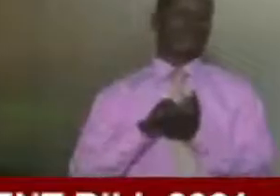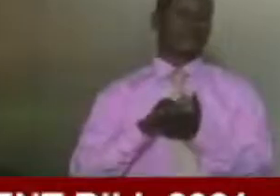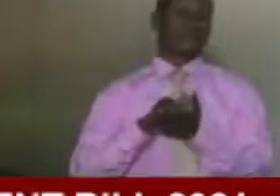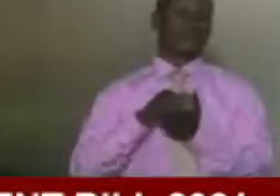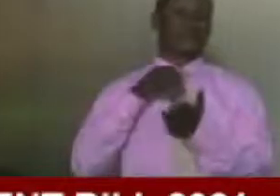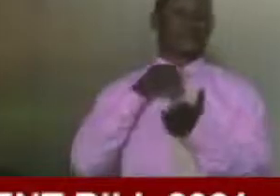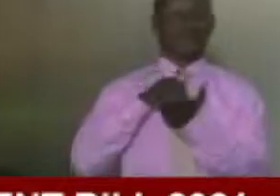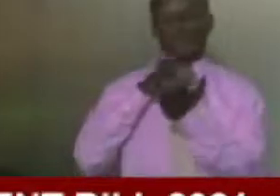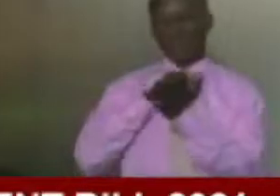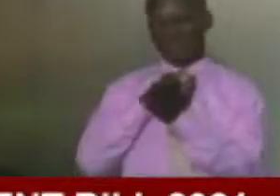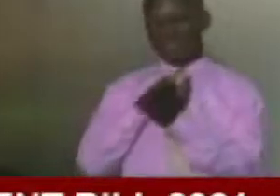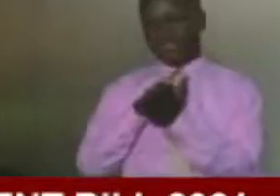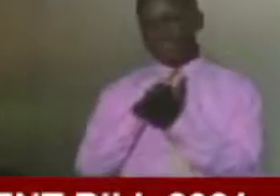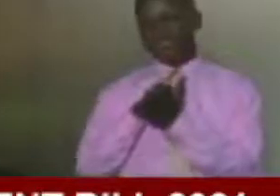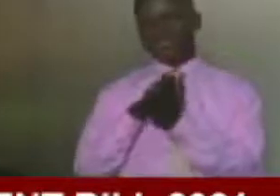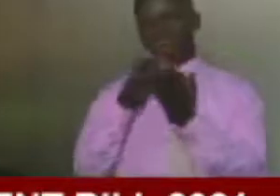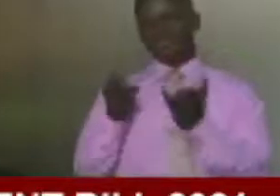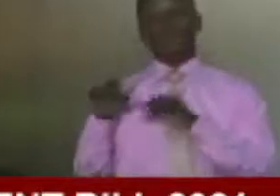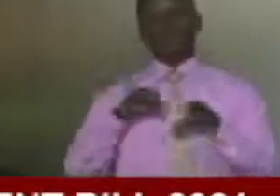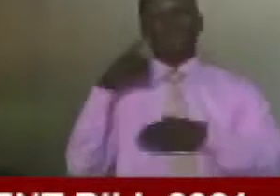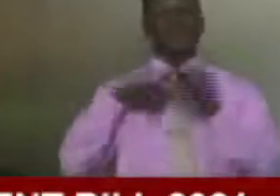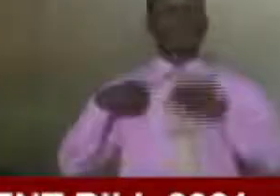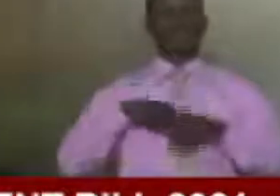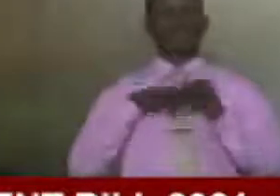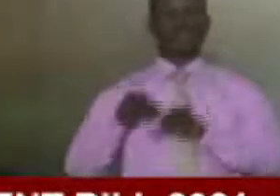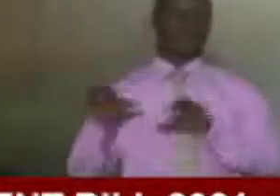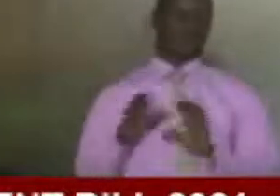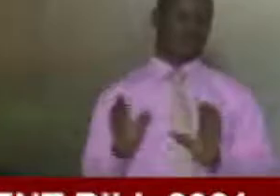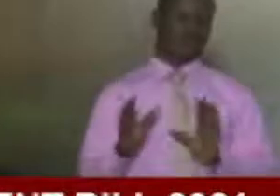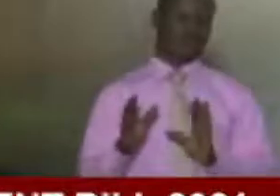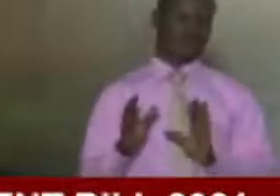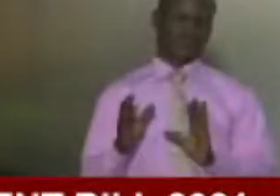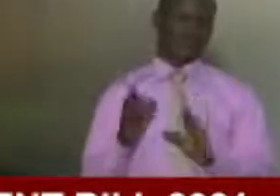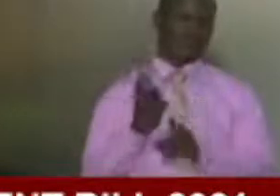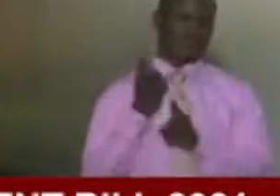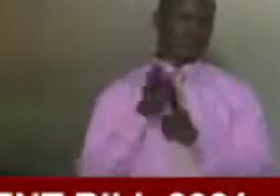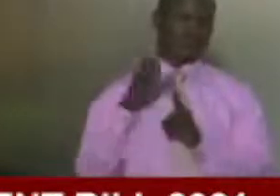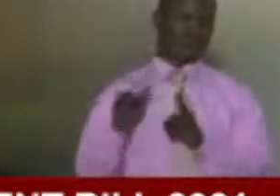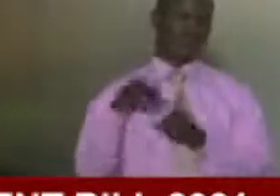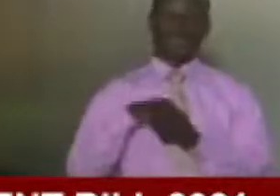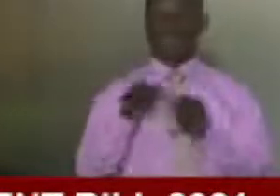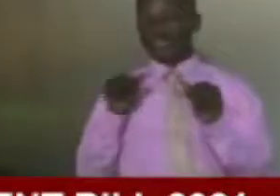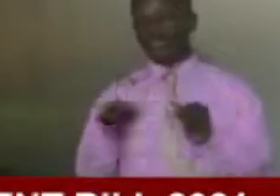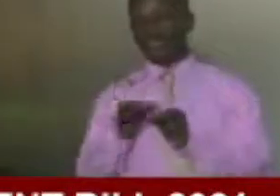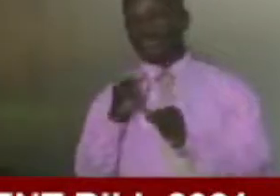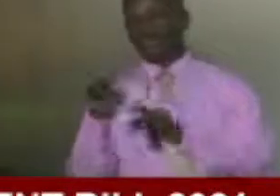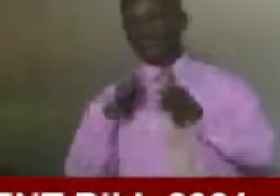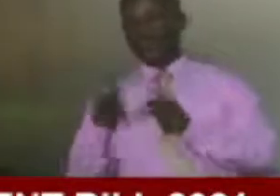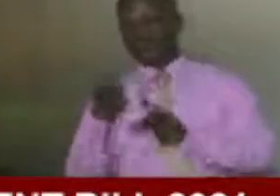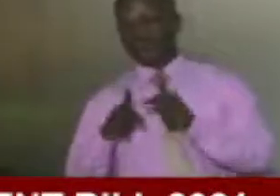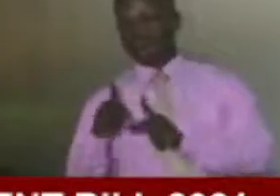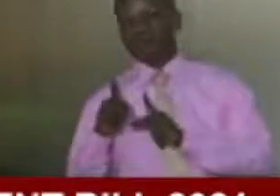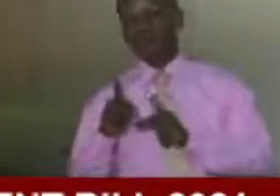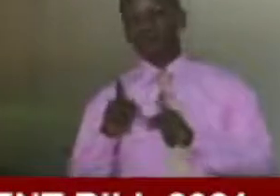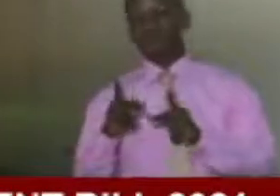And due to the work that we do at my organization, we're in the streets. We interact with the people. We're trying to get them registered to vote.